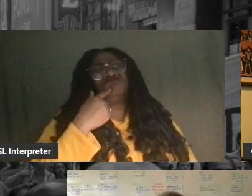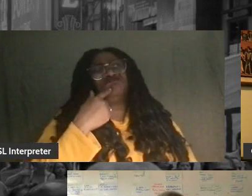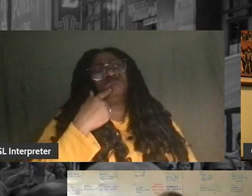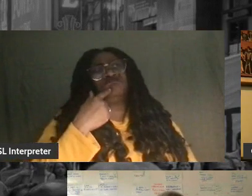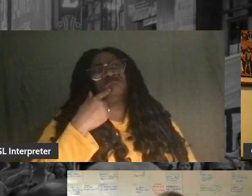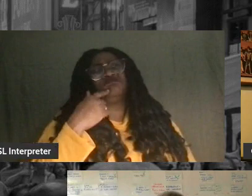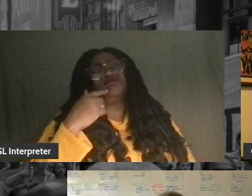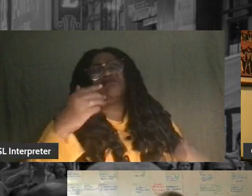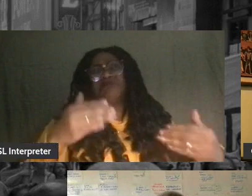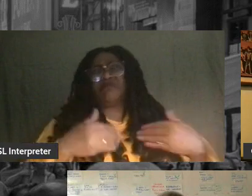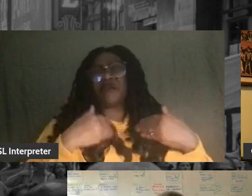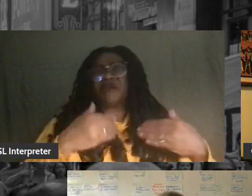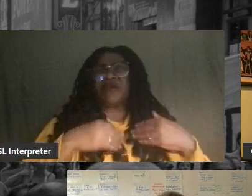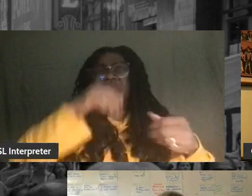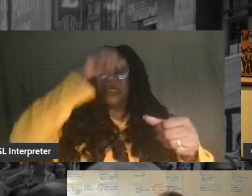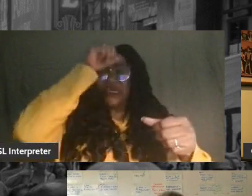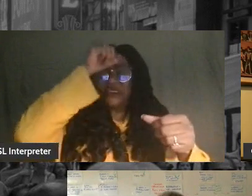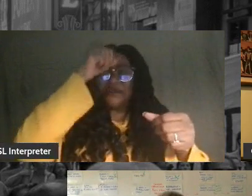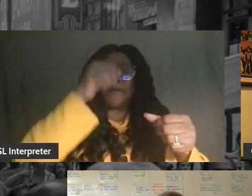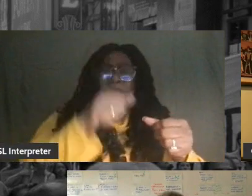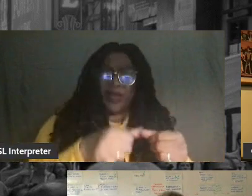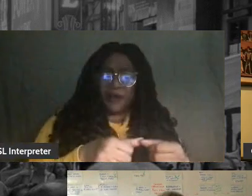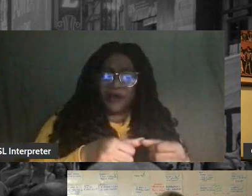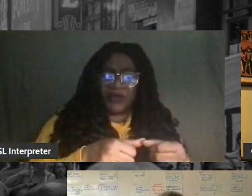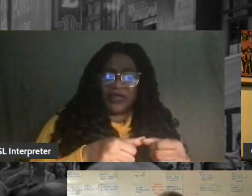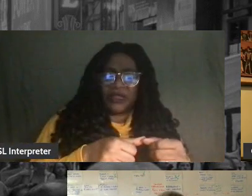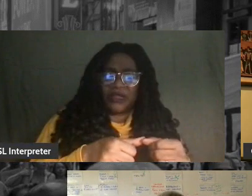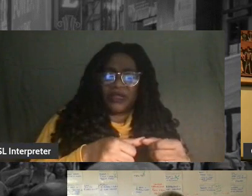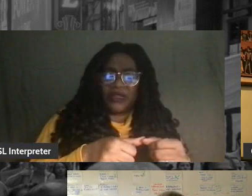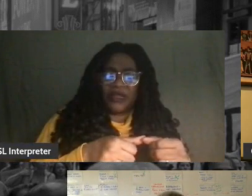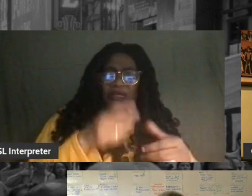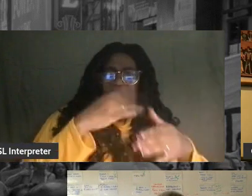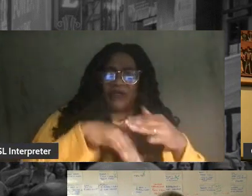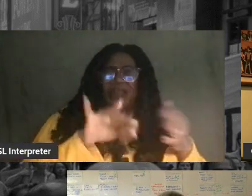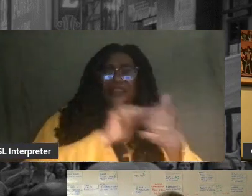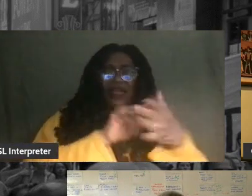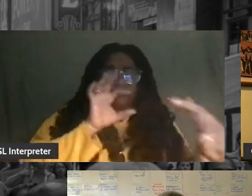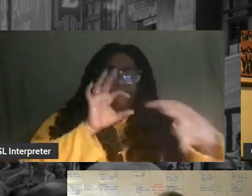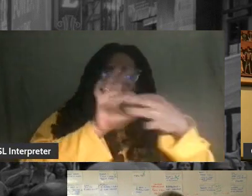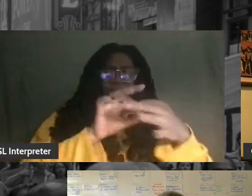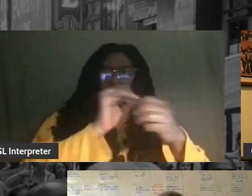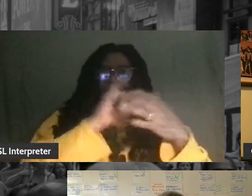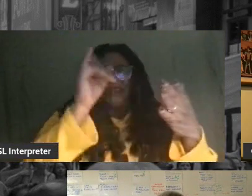being kind of whisked away or taken by the arts was